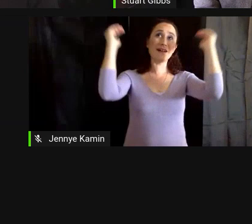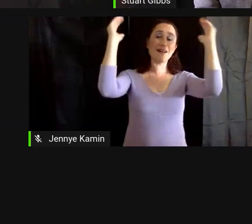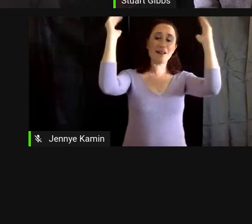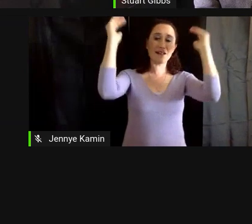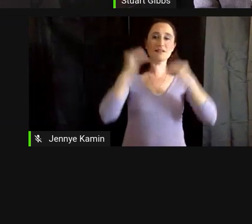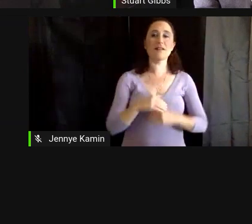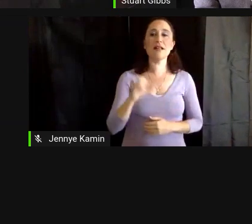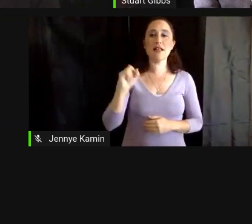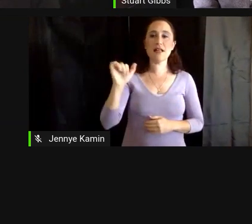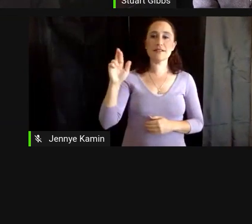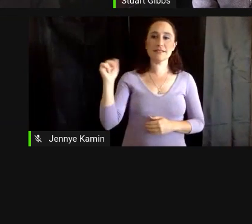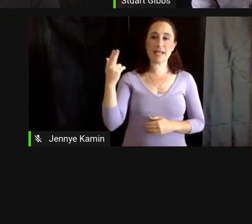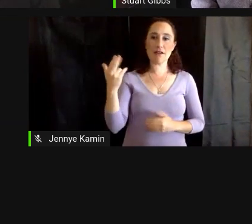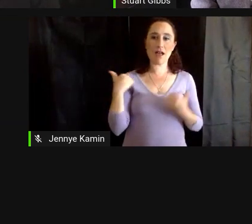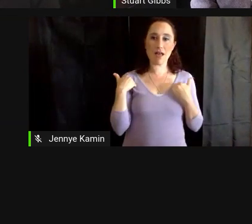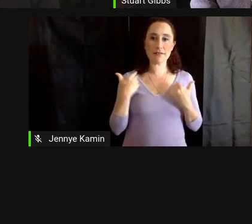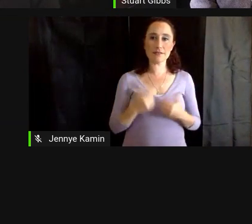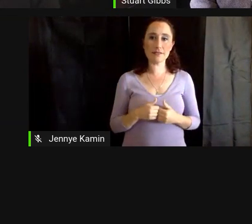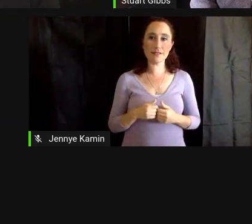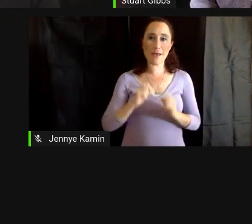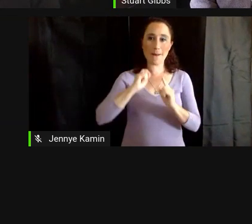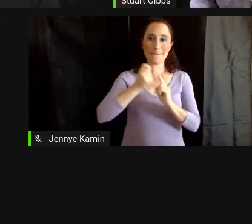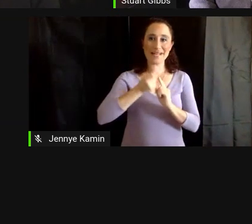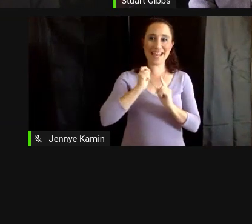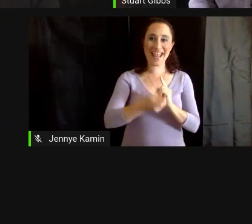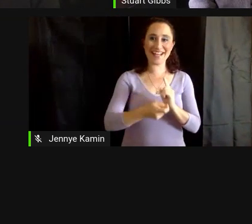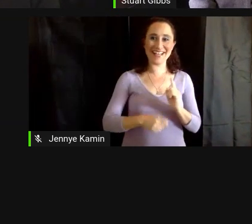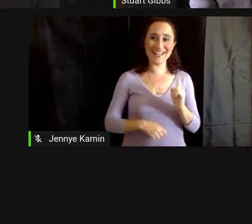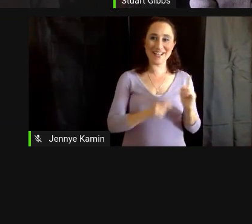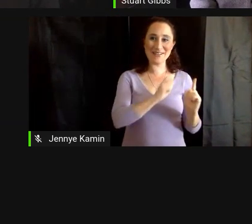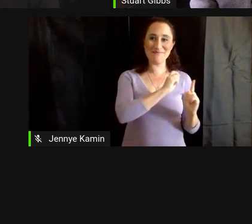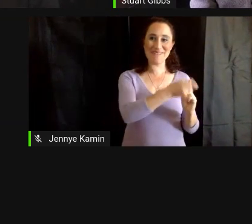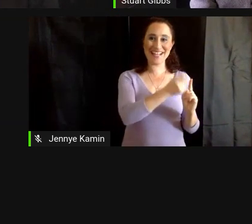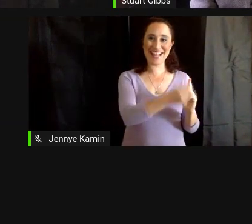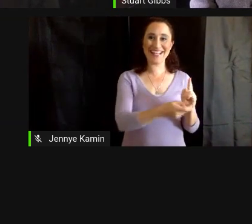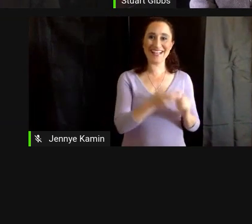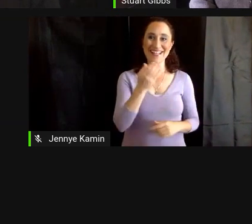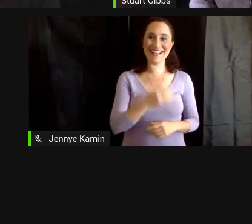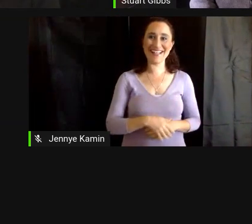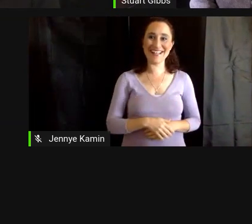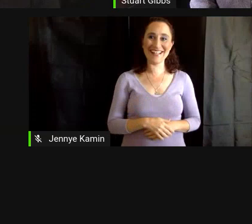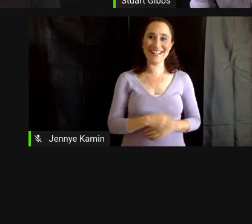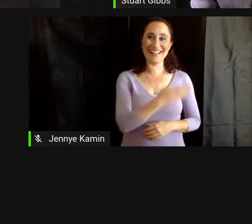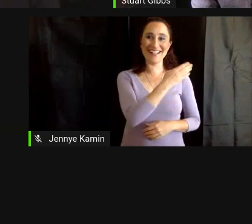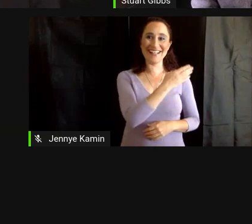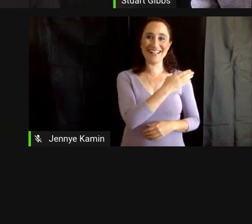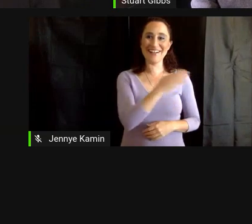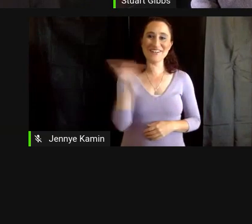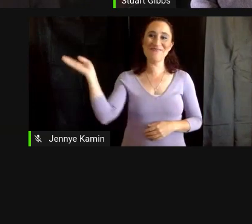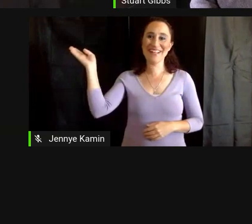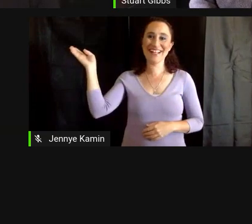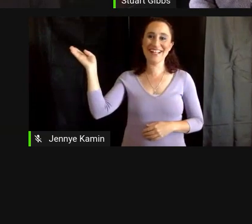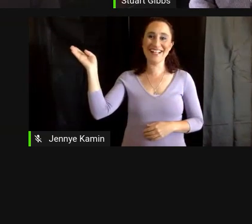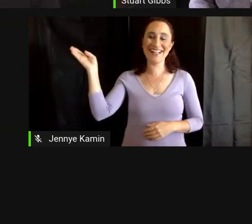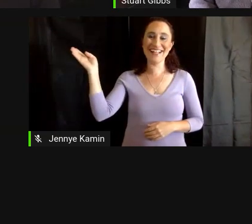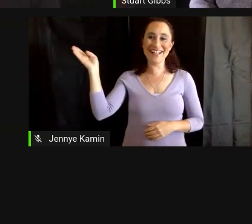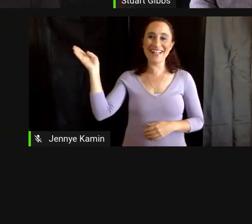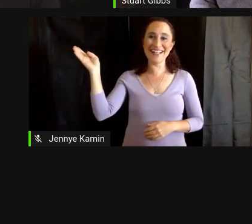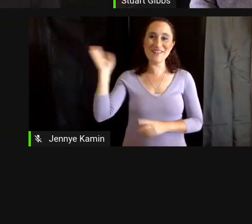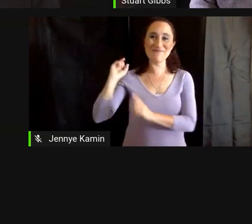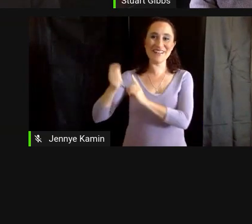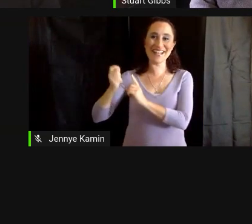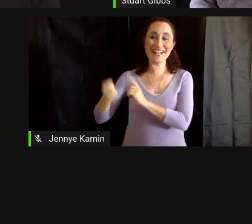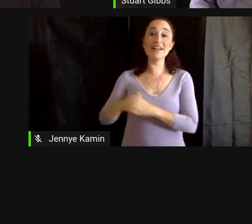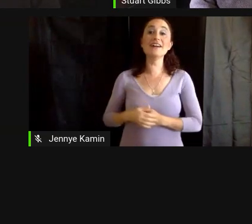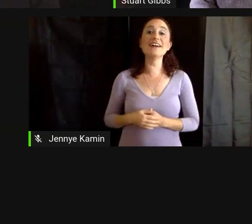Sarah, what do you have? I have a banana. Okay, yeah, fascinating. Totally fascinating. This time